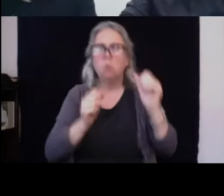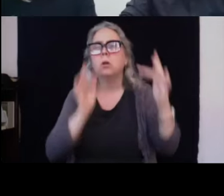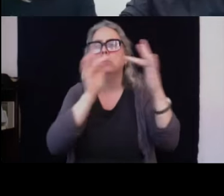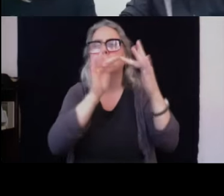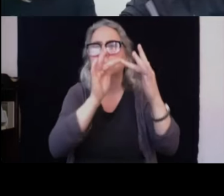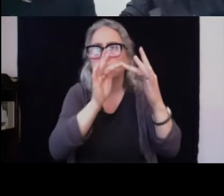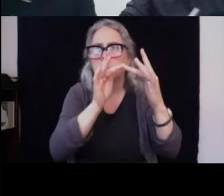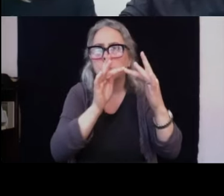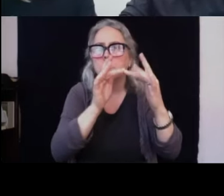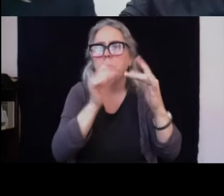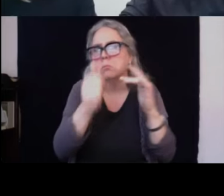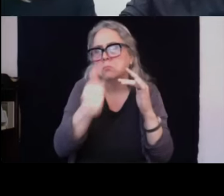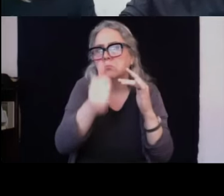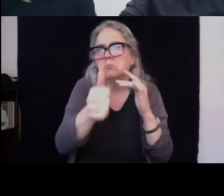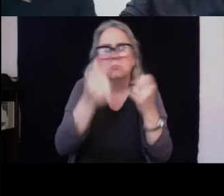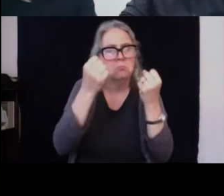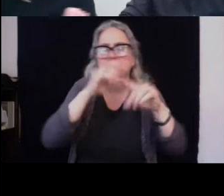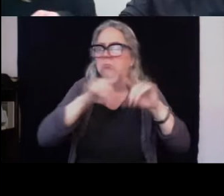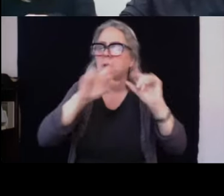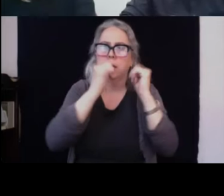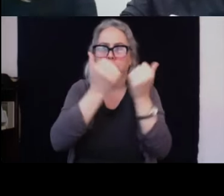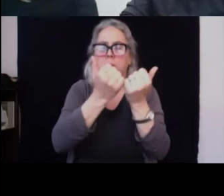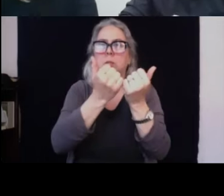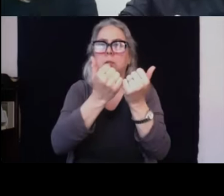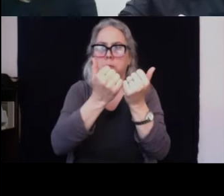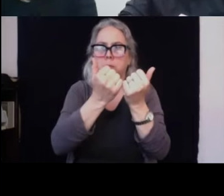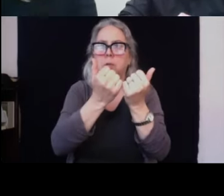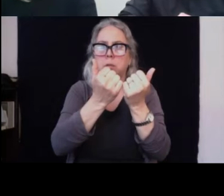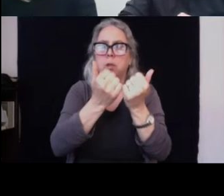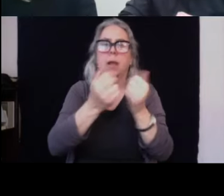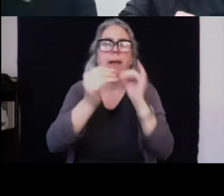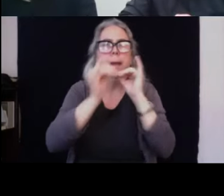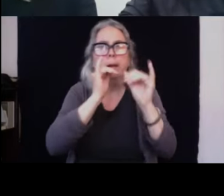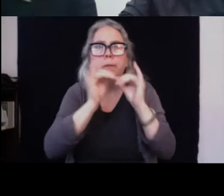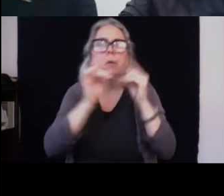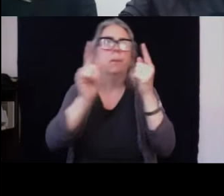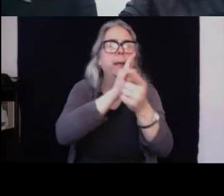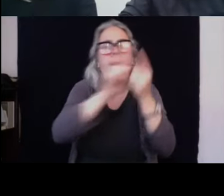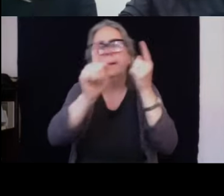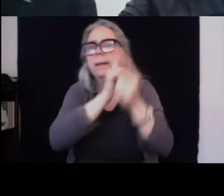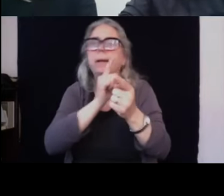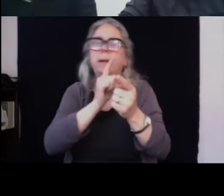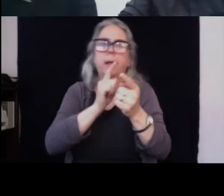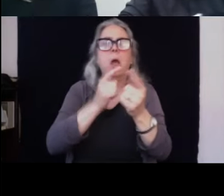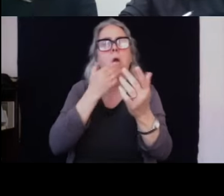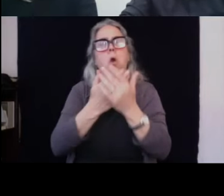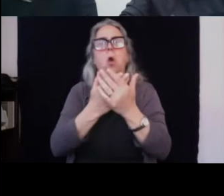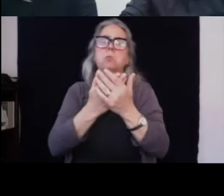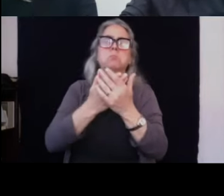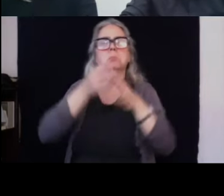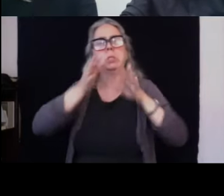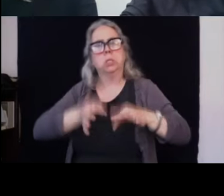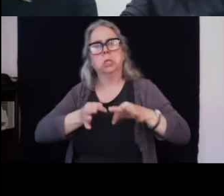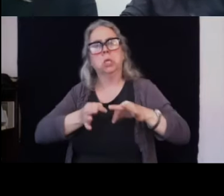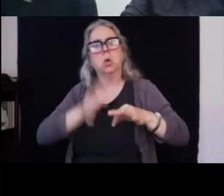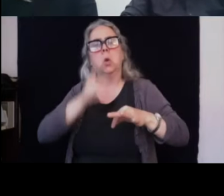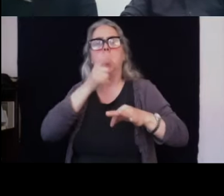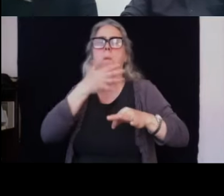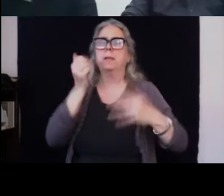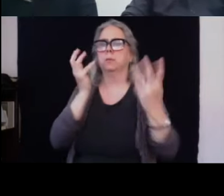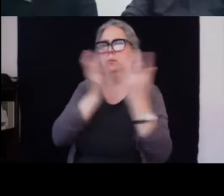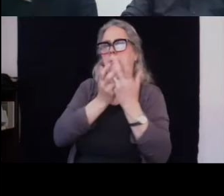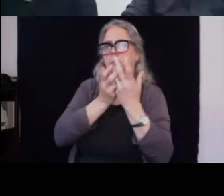contact multiple agencies, do interviews, meet and greets, and so on to make a good informed choice on who might be the best fit for